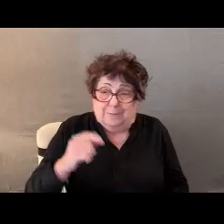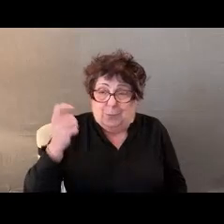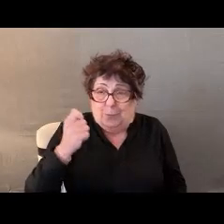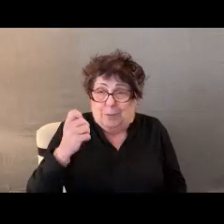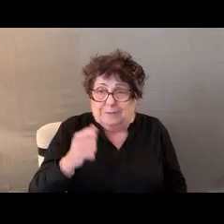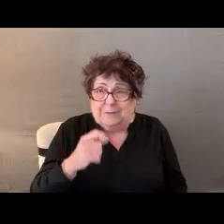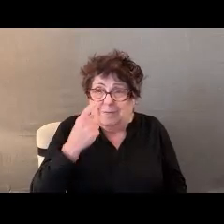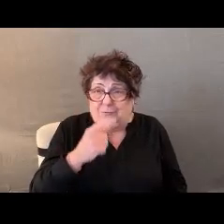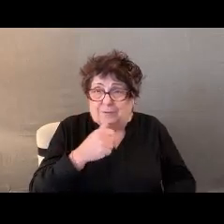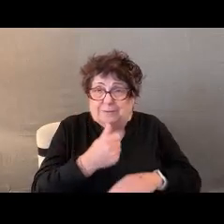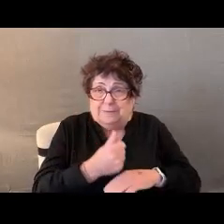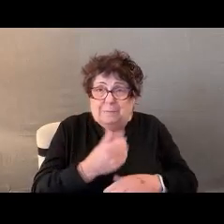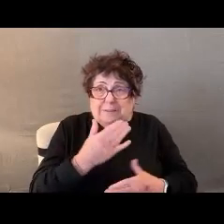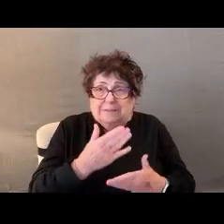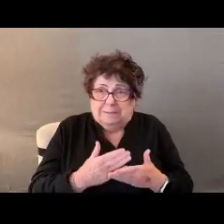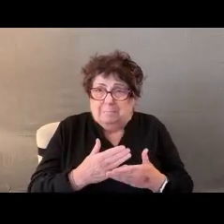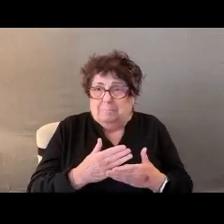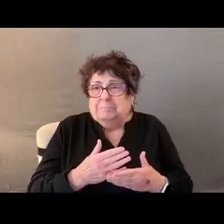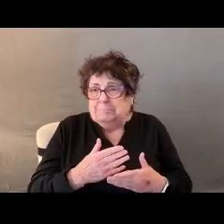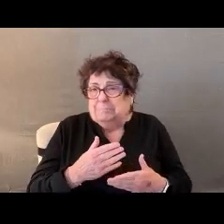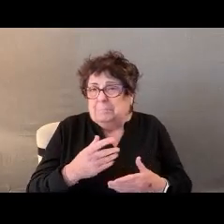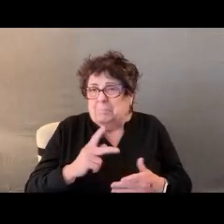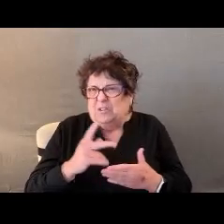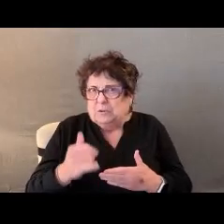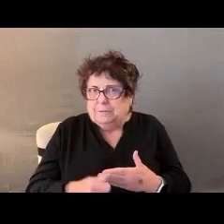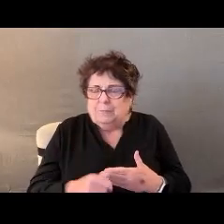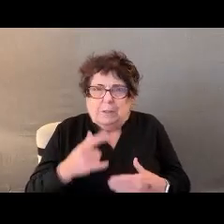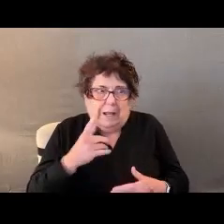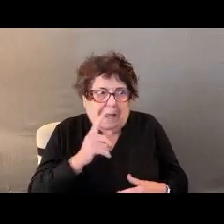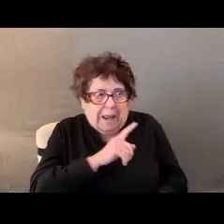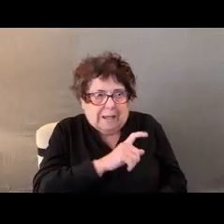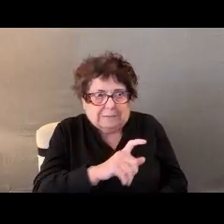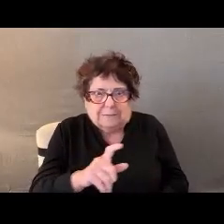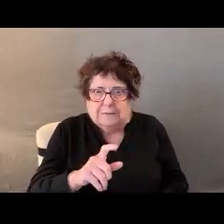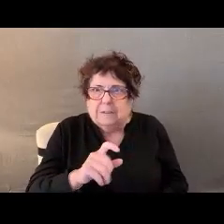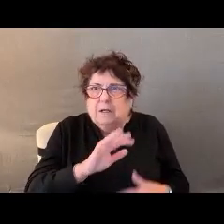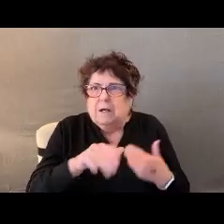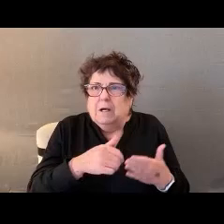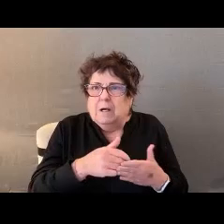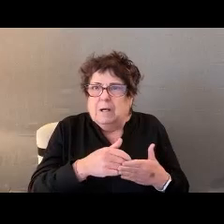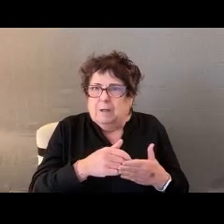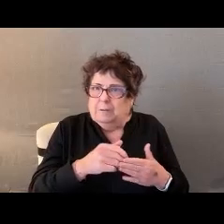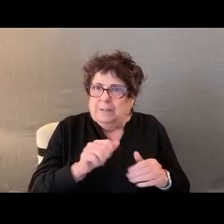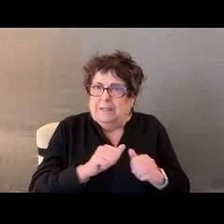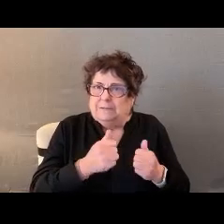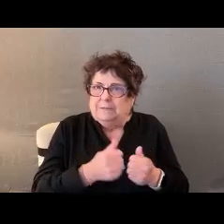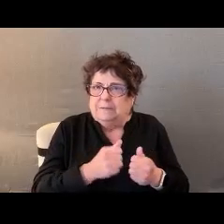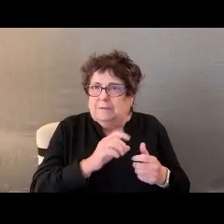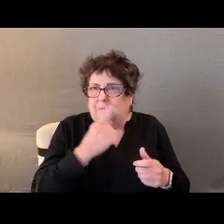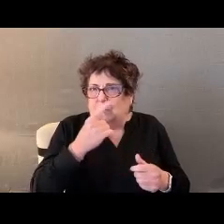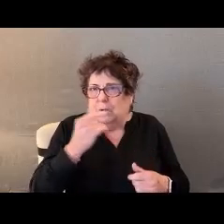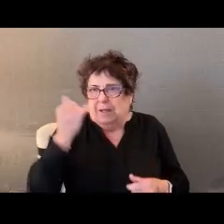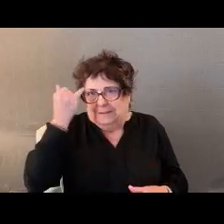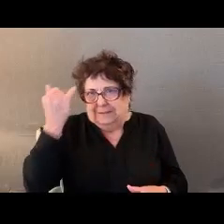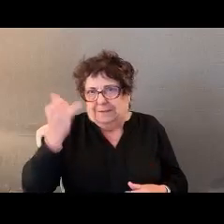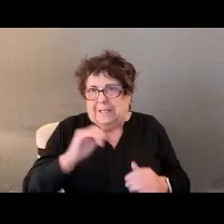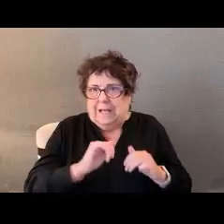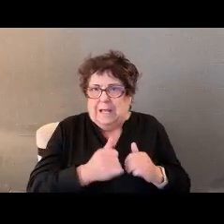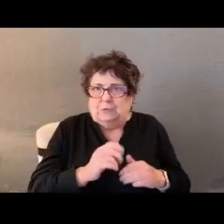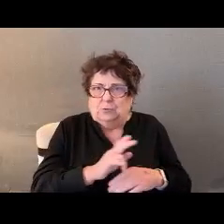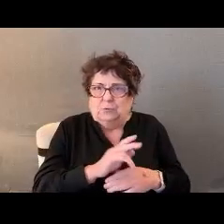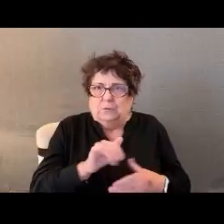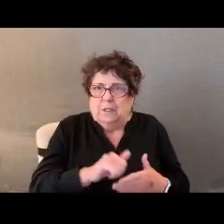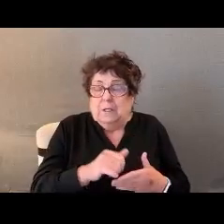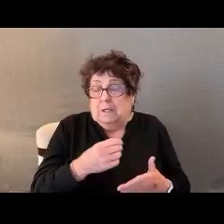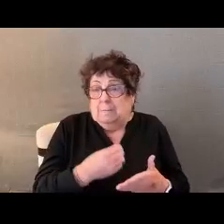some implementation projects. So we asked everybody in the agency for ideas about how to use that money, and I think that hopefully helped a